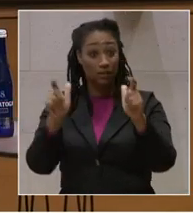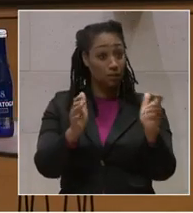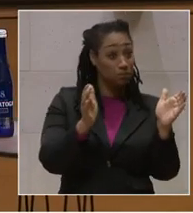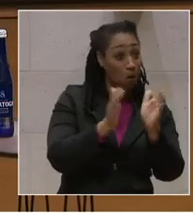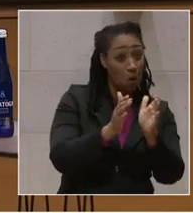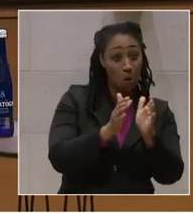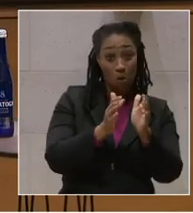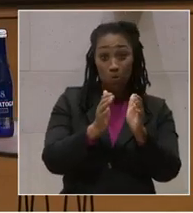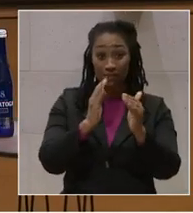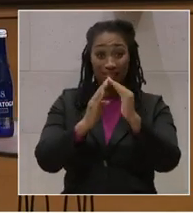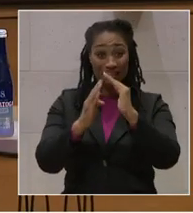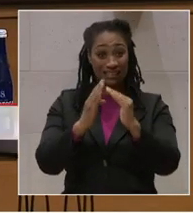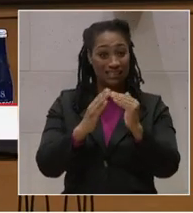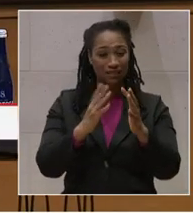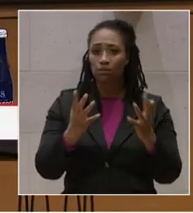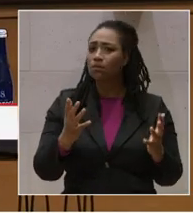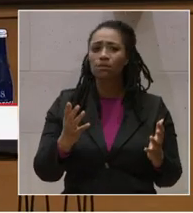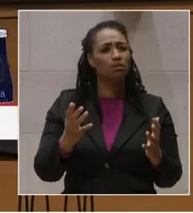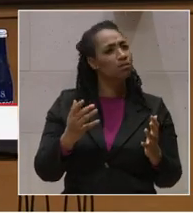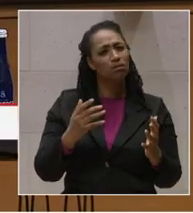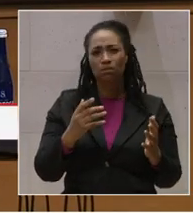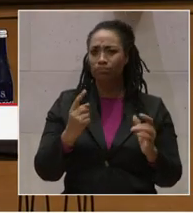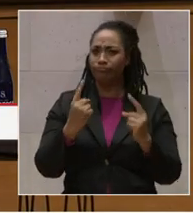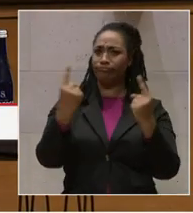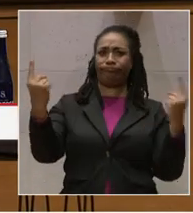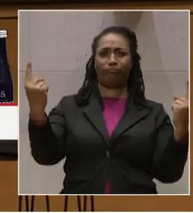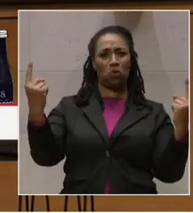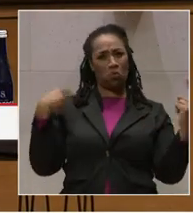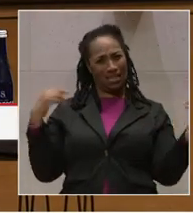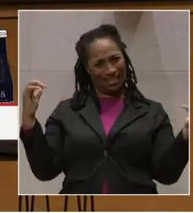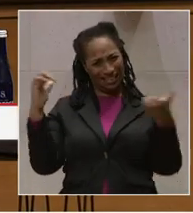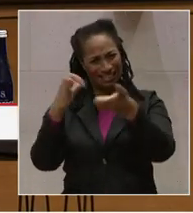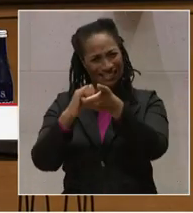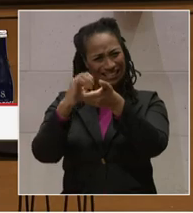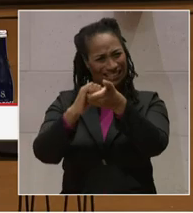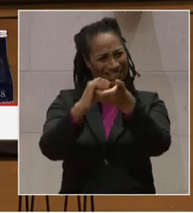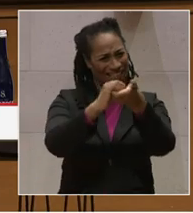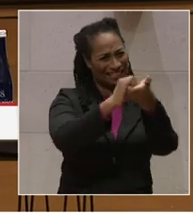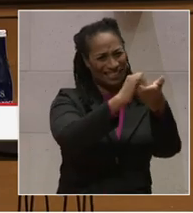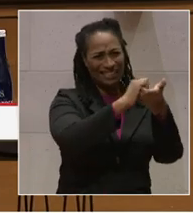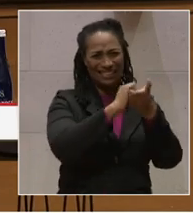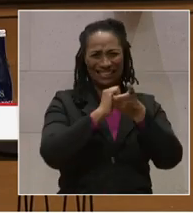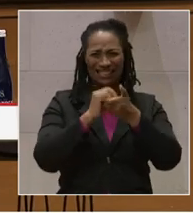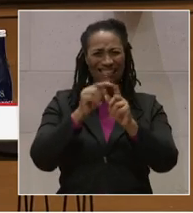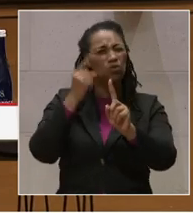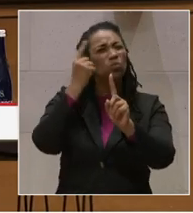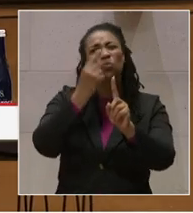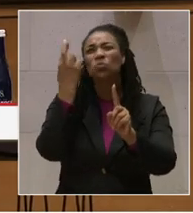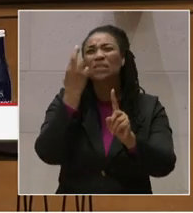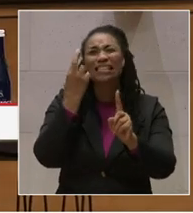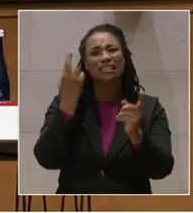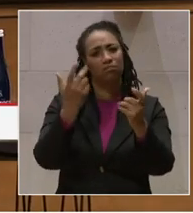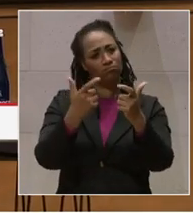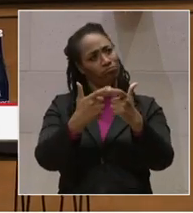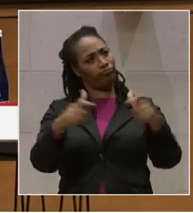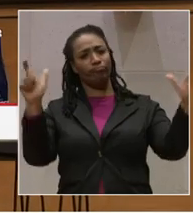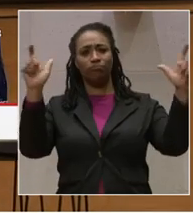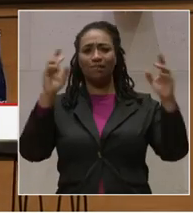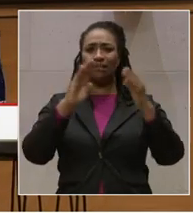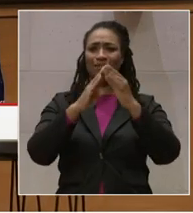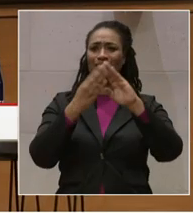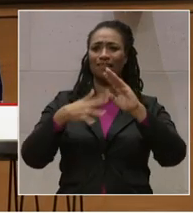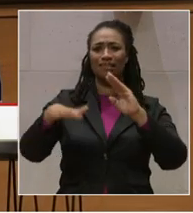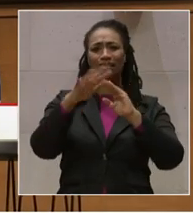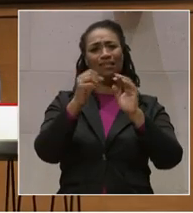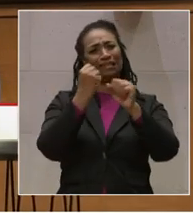affects Americans in every state and jurisdiction. And what I knew when I was